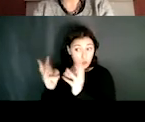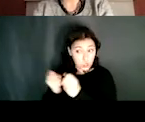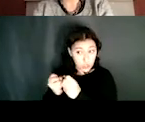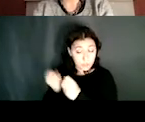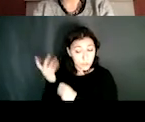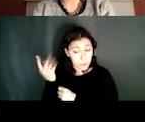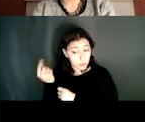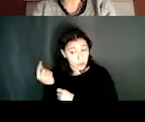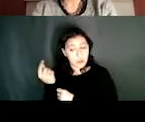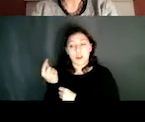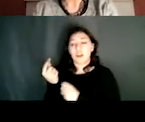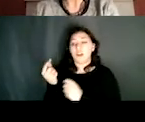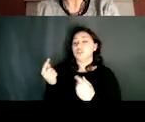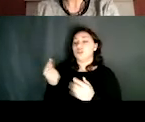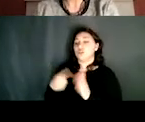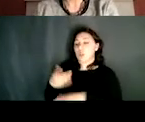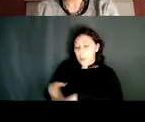with junior faculty colleagues.